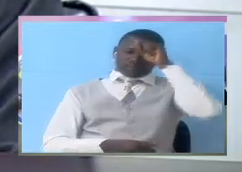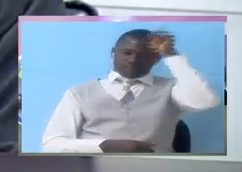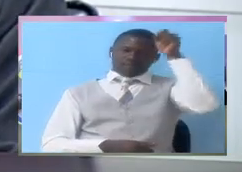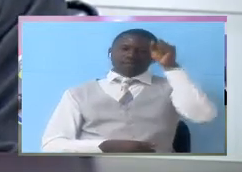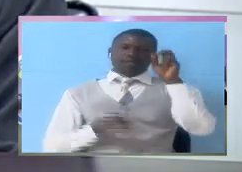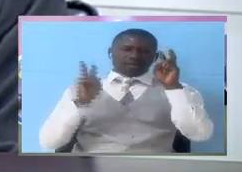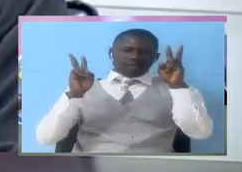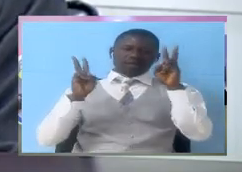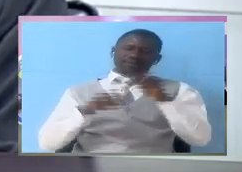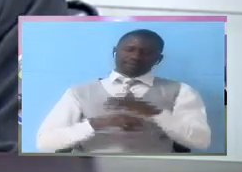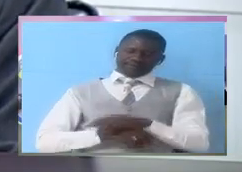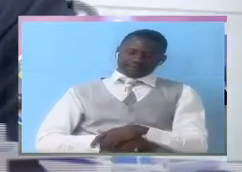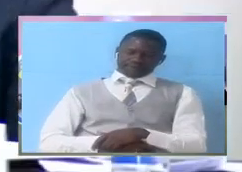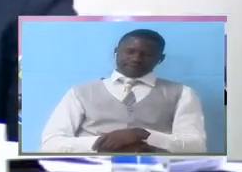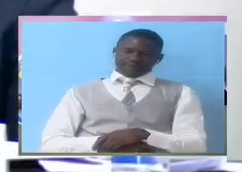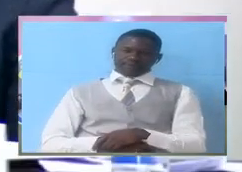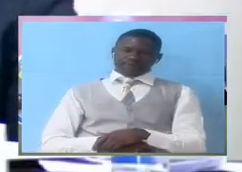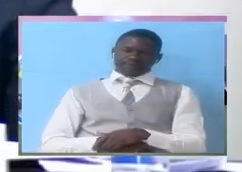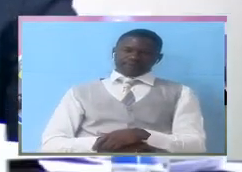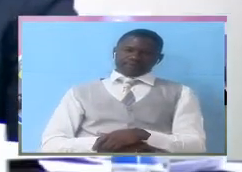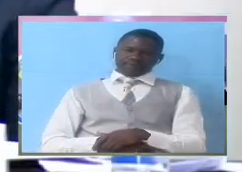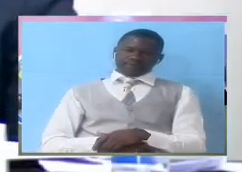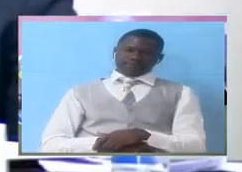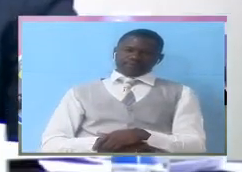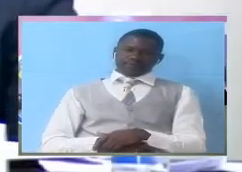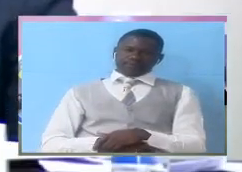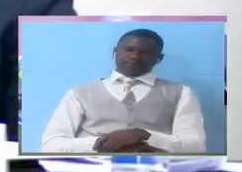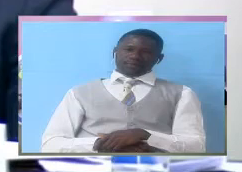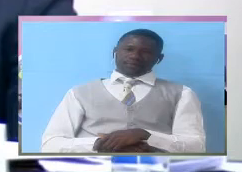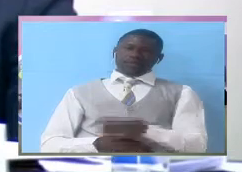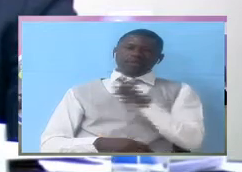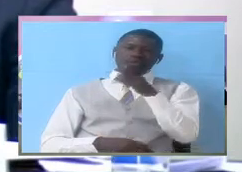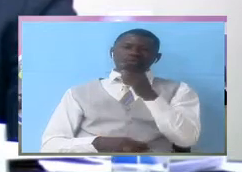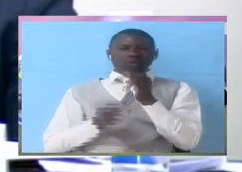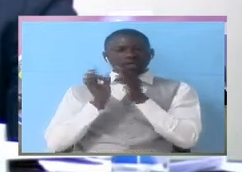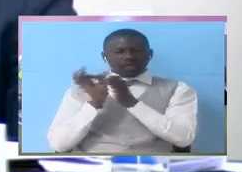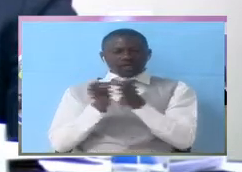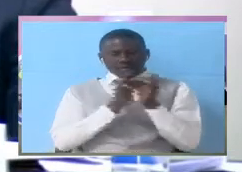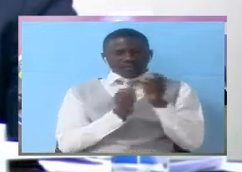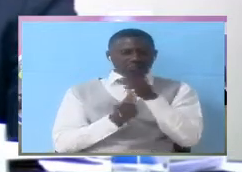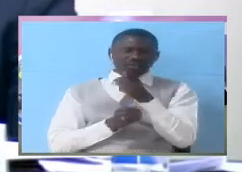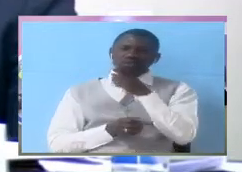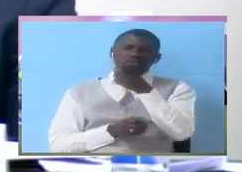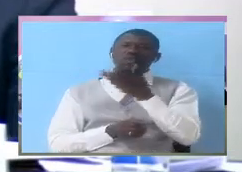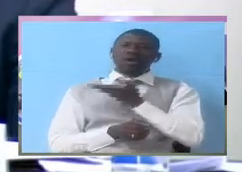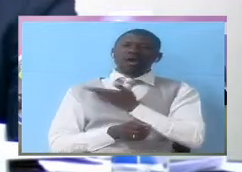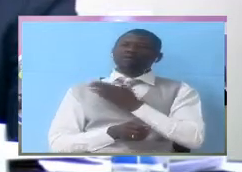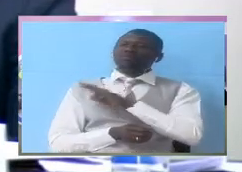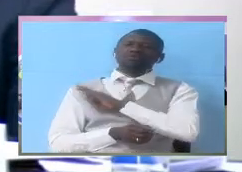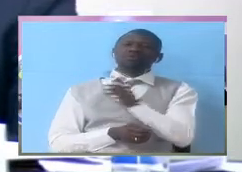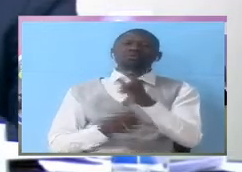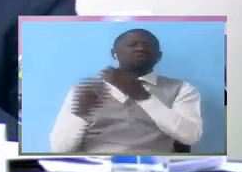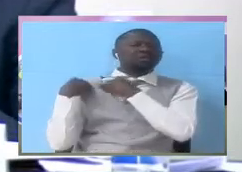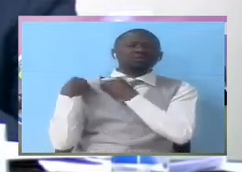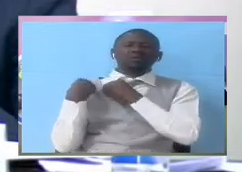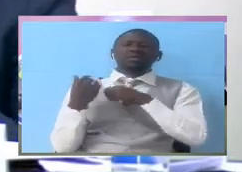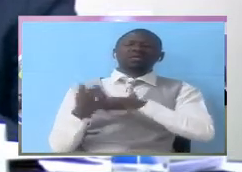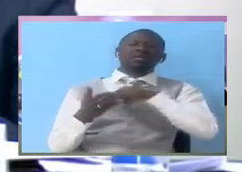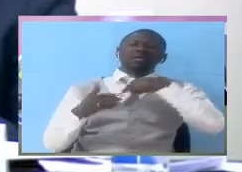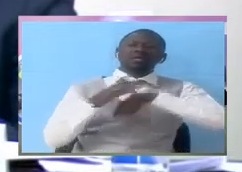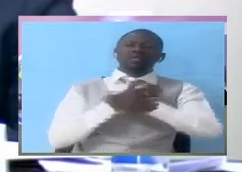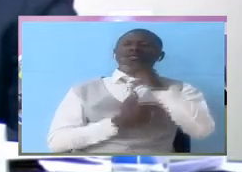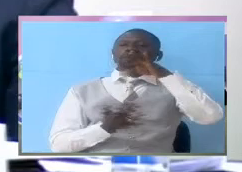Yes. Wow. You told us that you had no role in selecting Momodou Haidara to be